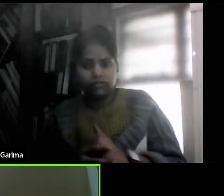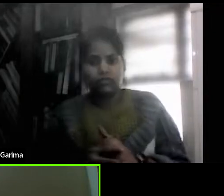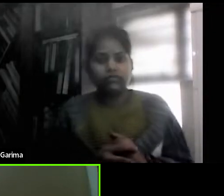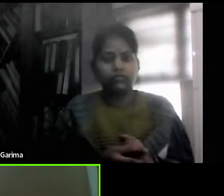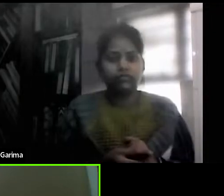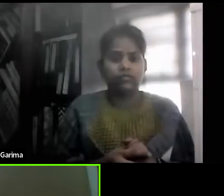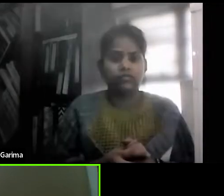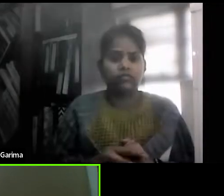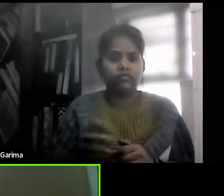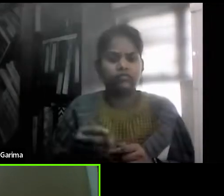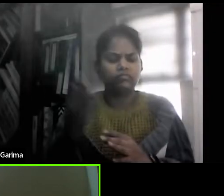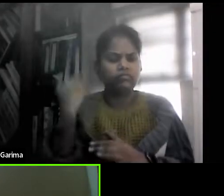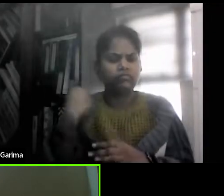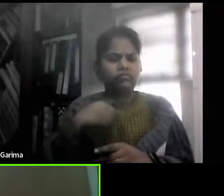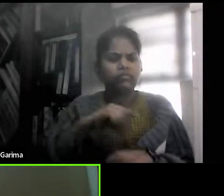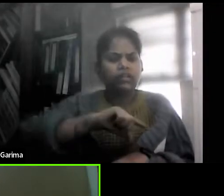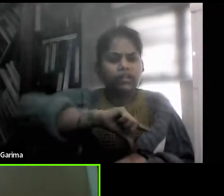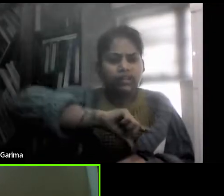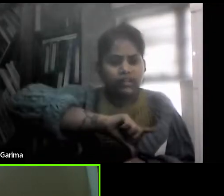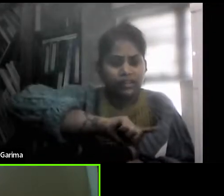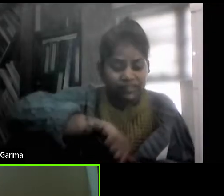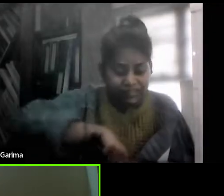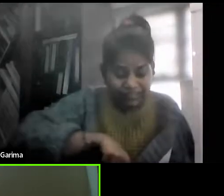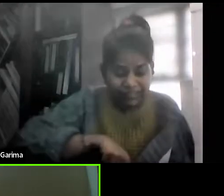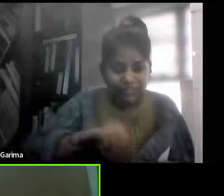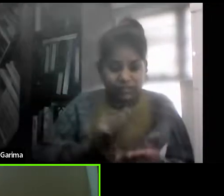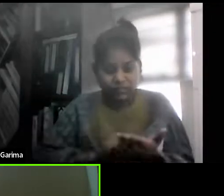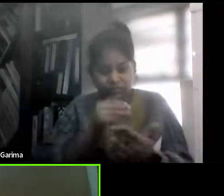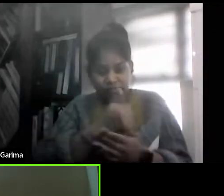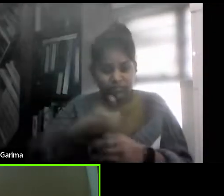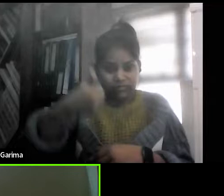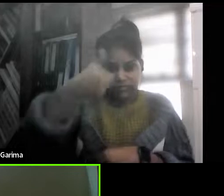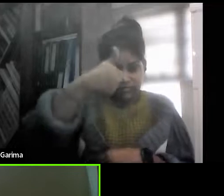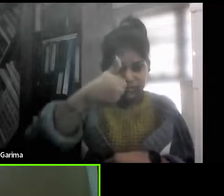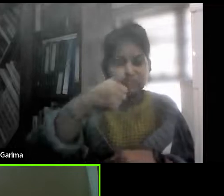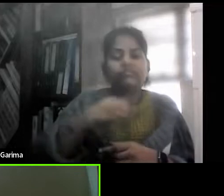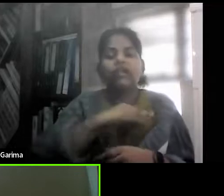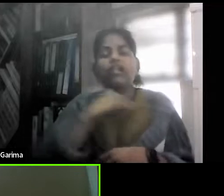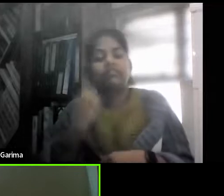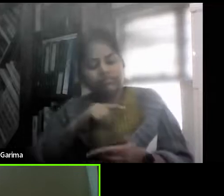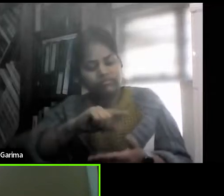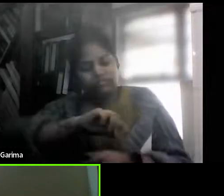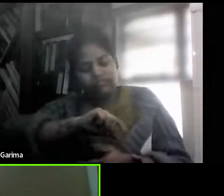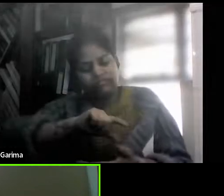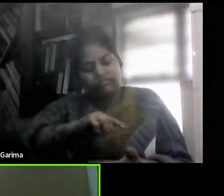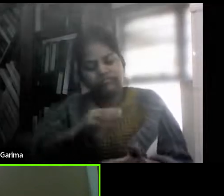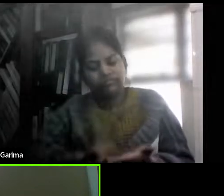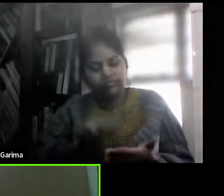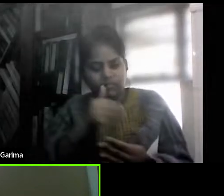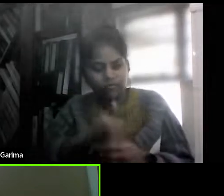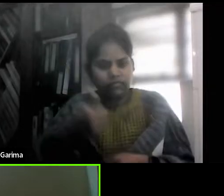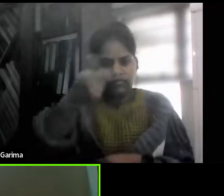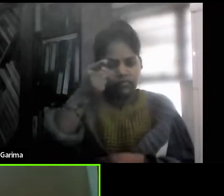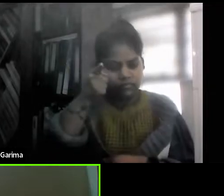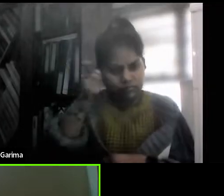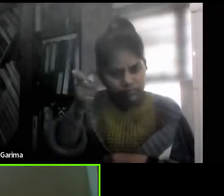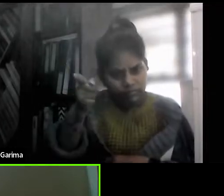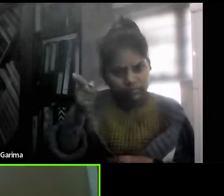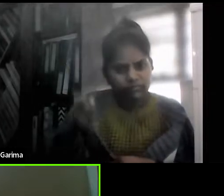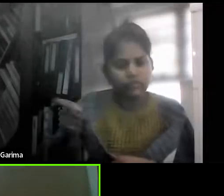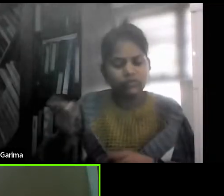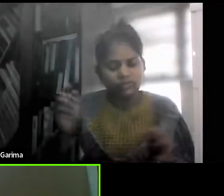Chief Minister Kalaignar Karunanidhi, and from 2011 till 2021, the state was run